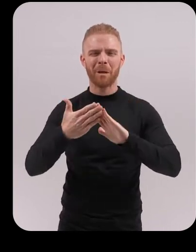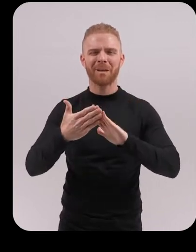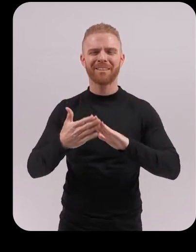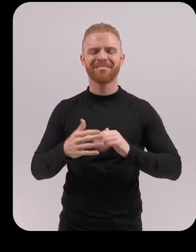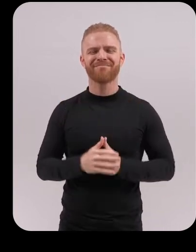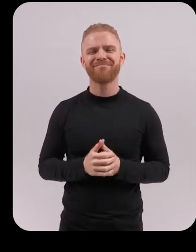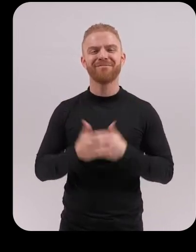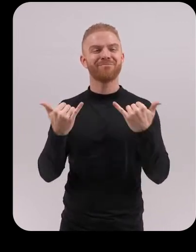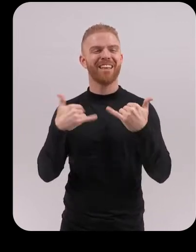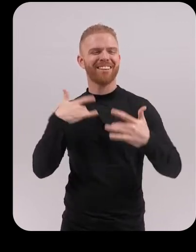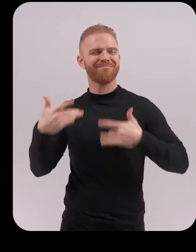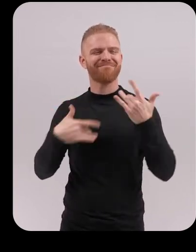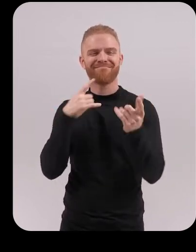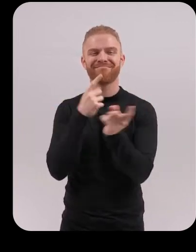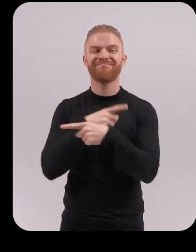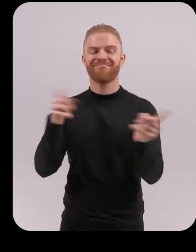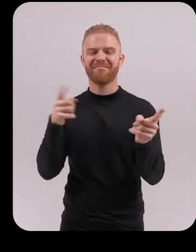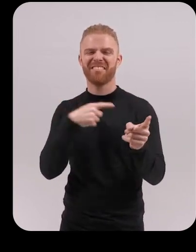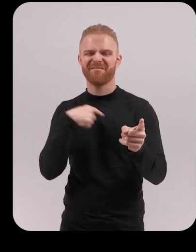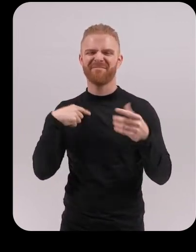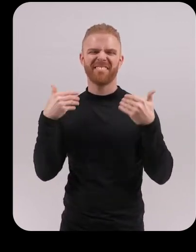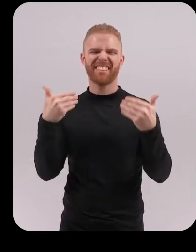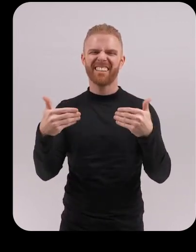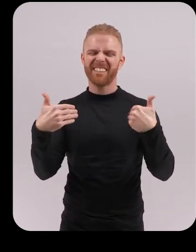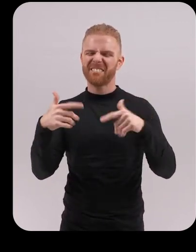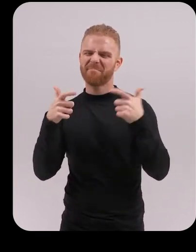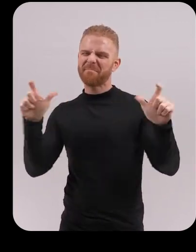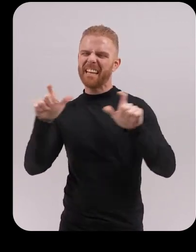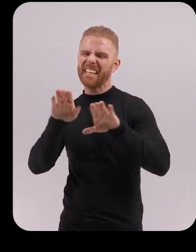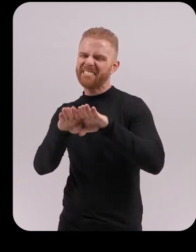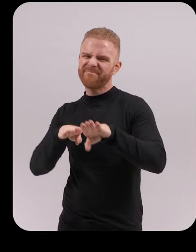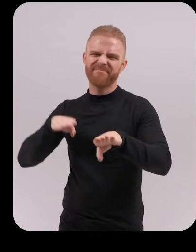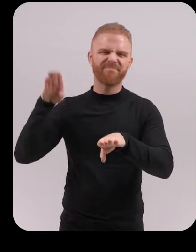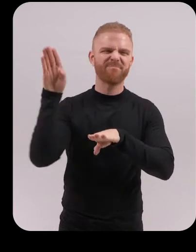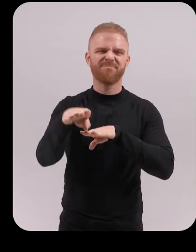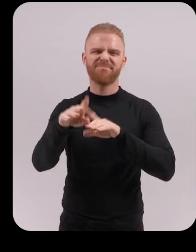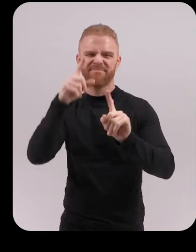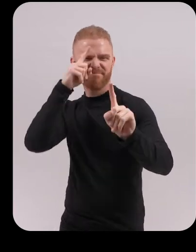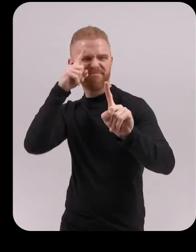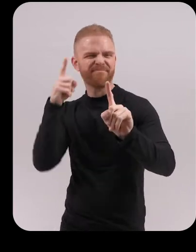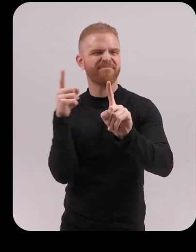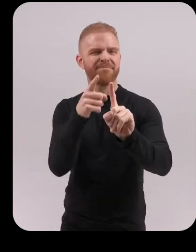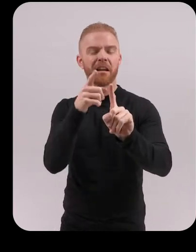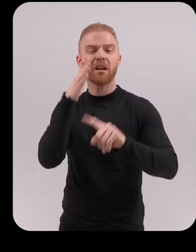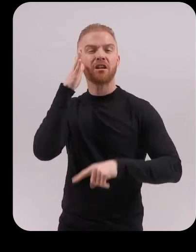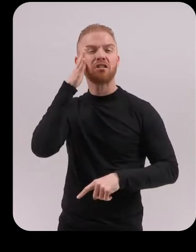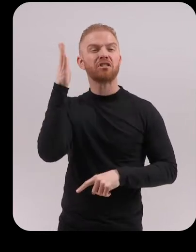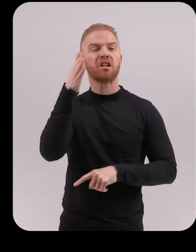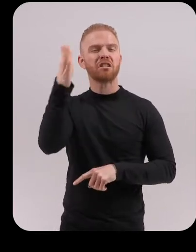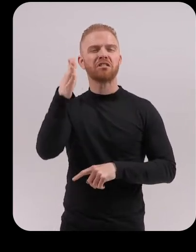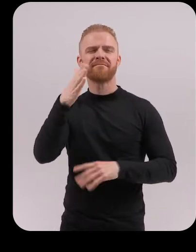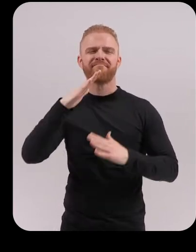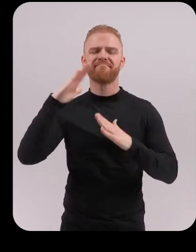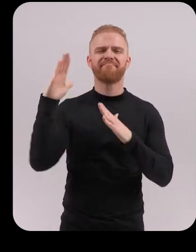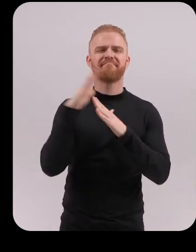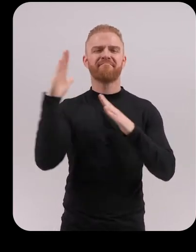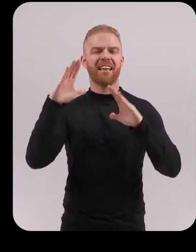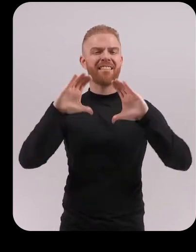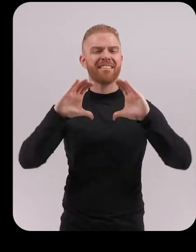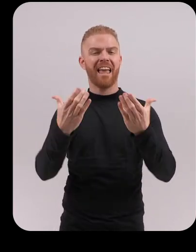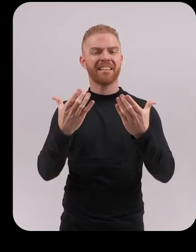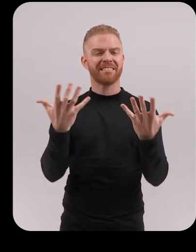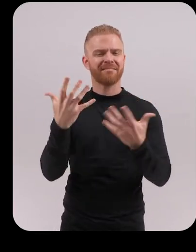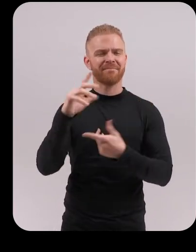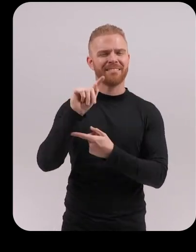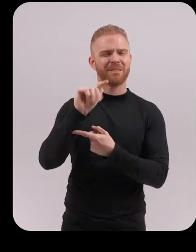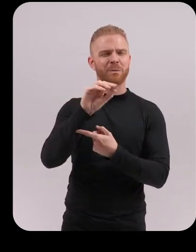Today, I'm excited to announce that we're taking a significant step forward towards the future with first-class